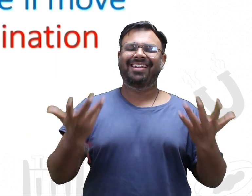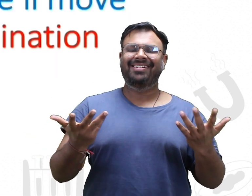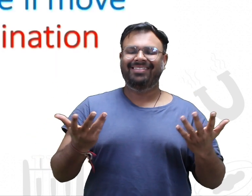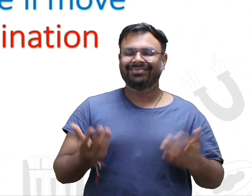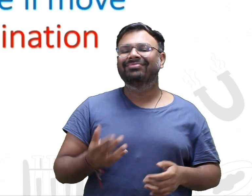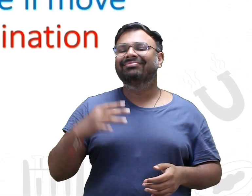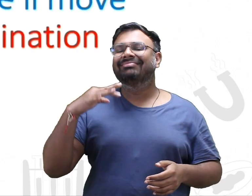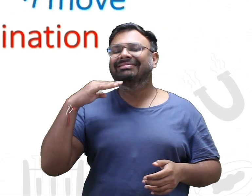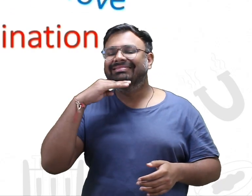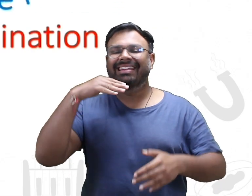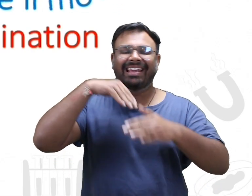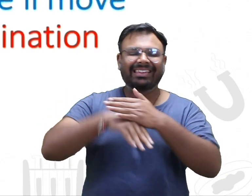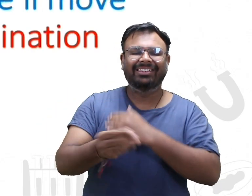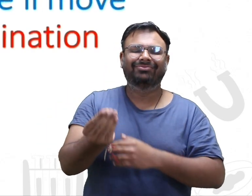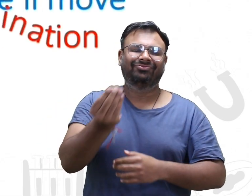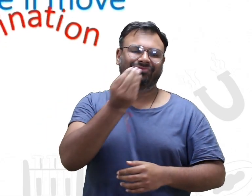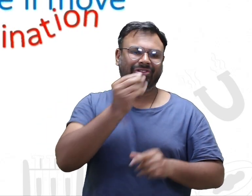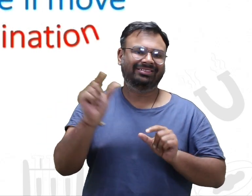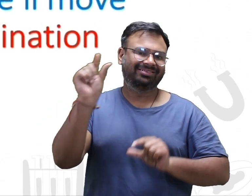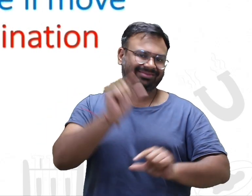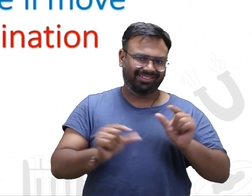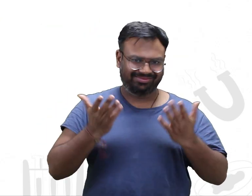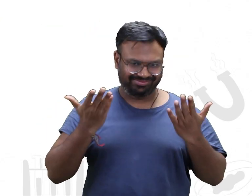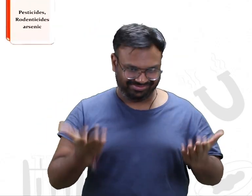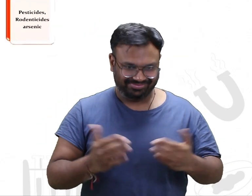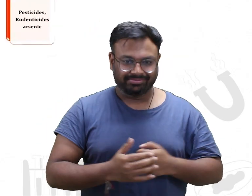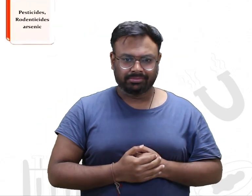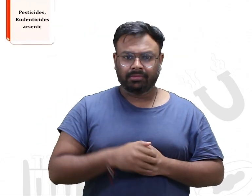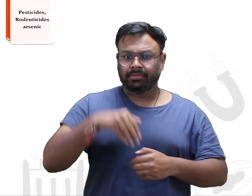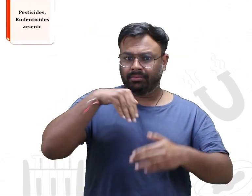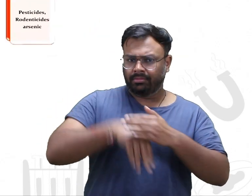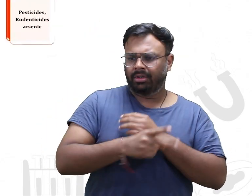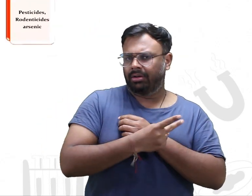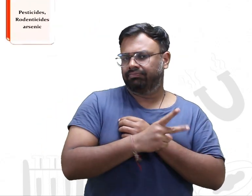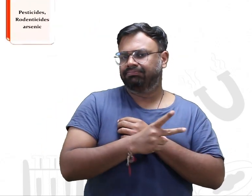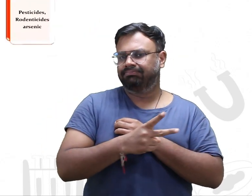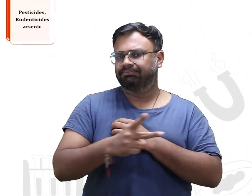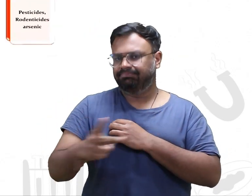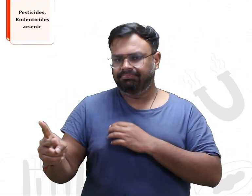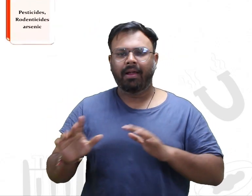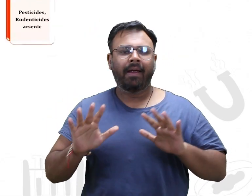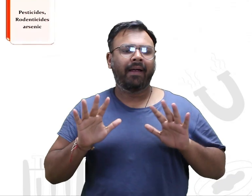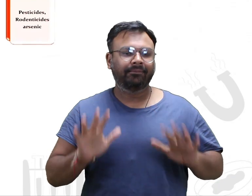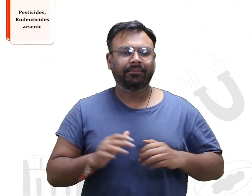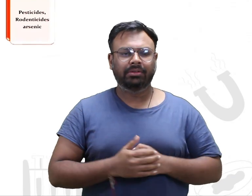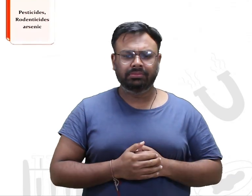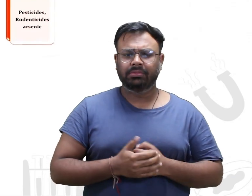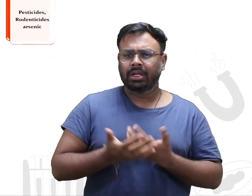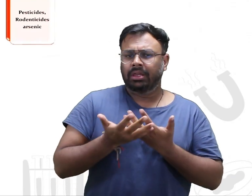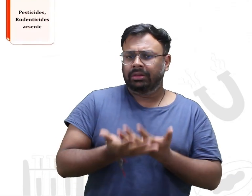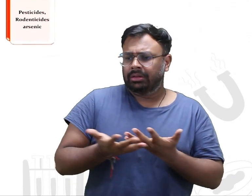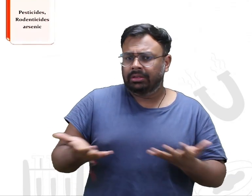will move on to chemical contamination analysis. Chemical contamination in food can occur at various stages of the